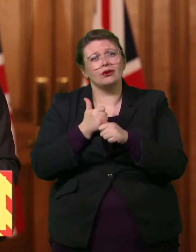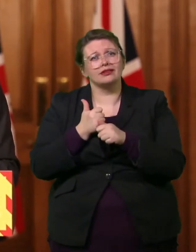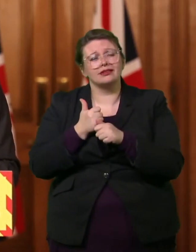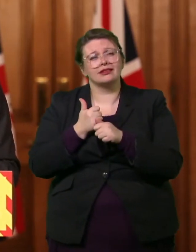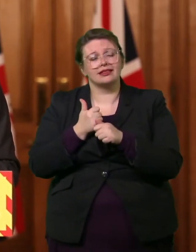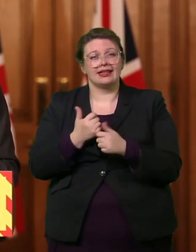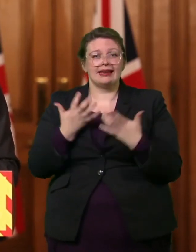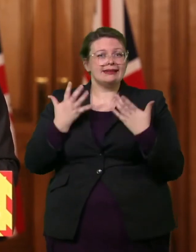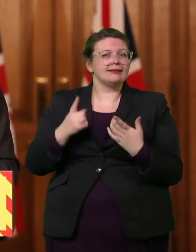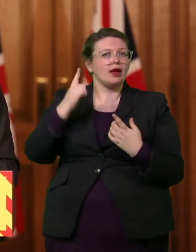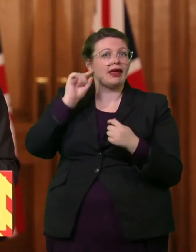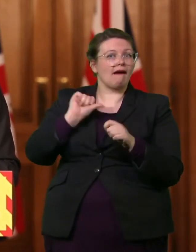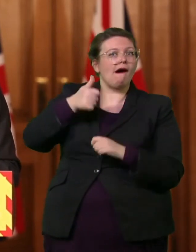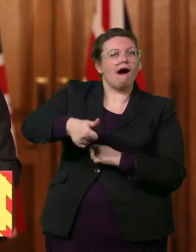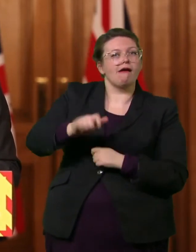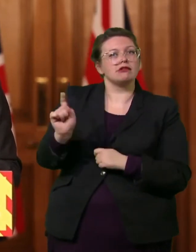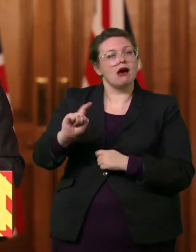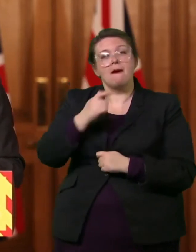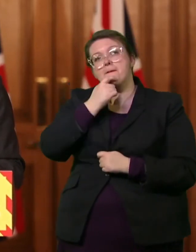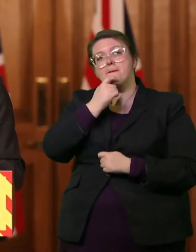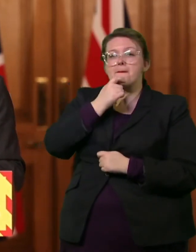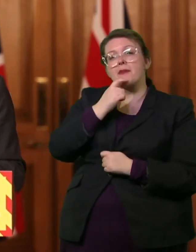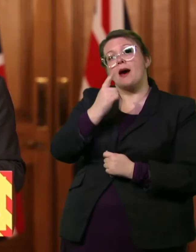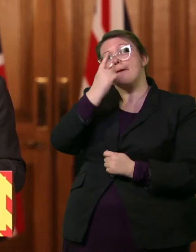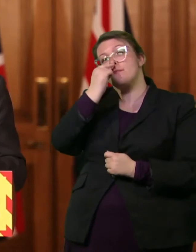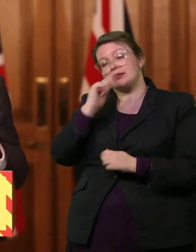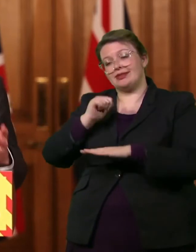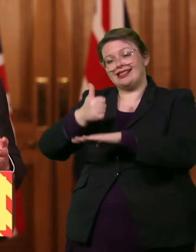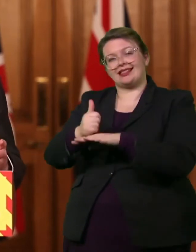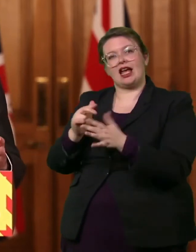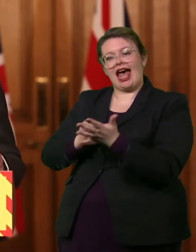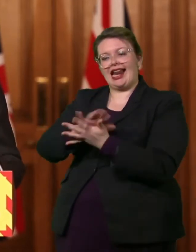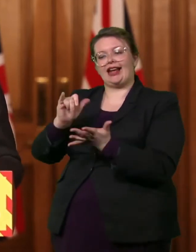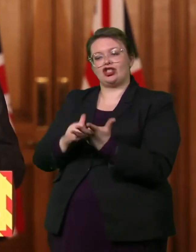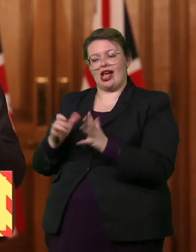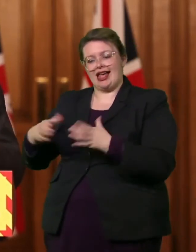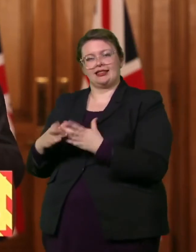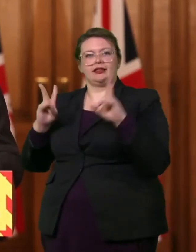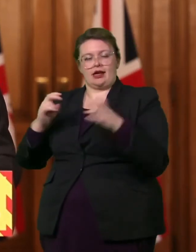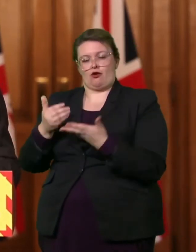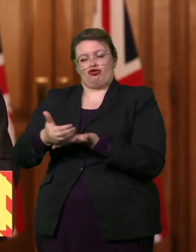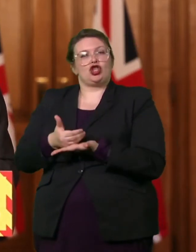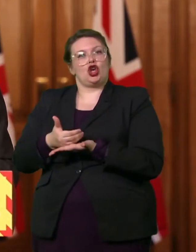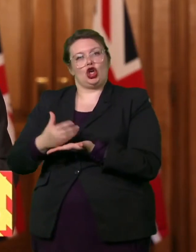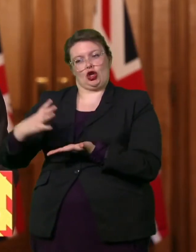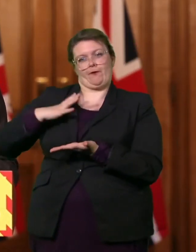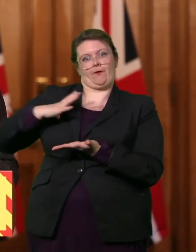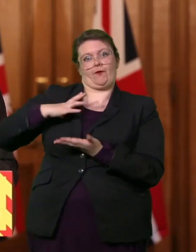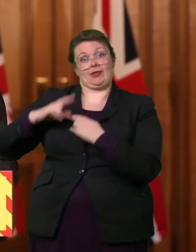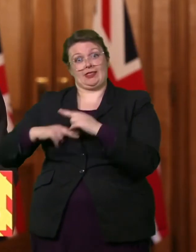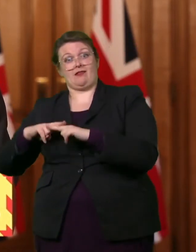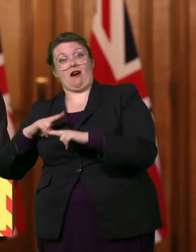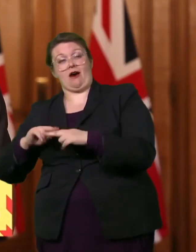of NHS reserves. And the idea is that you have people who are committed to supporting the NHS through